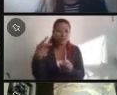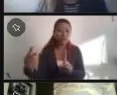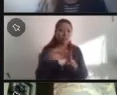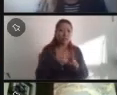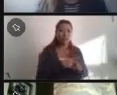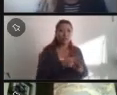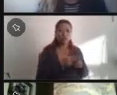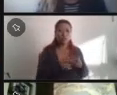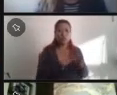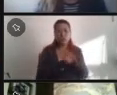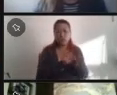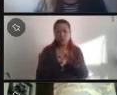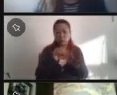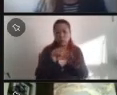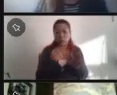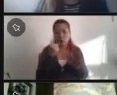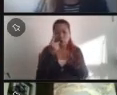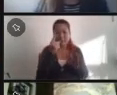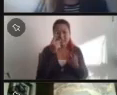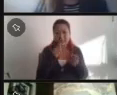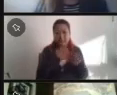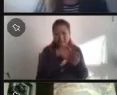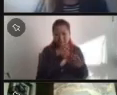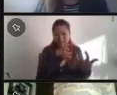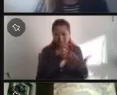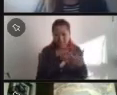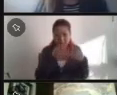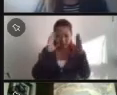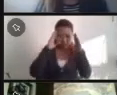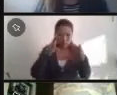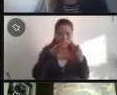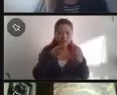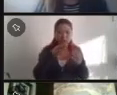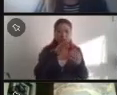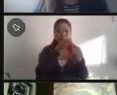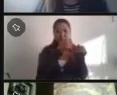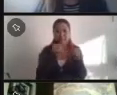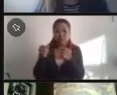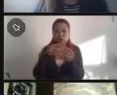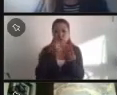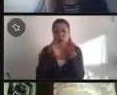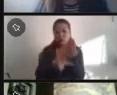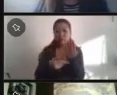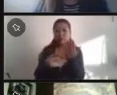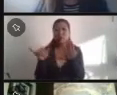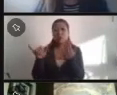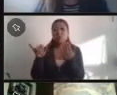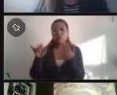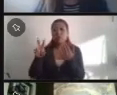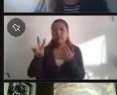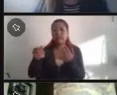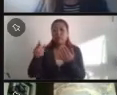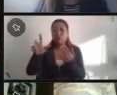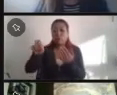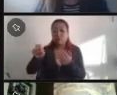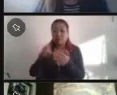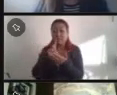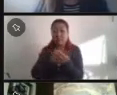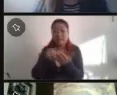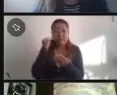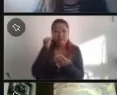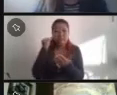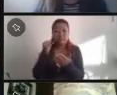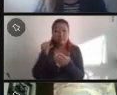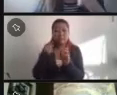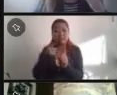always focused for that individual program. Same thing with vehicle design. If it's a shorter mission, we allow, you know, a little